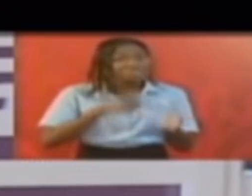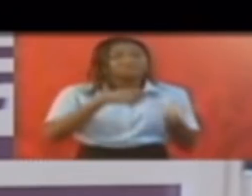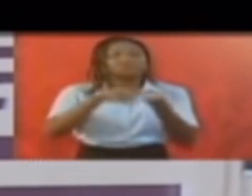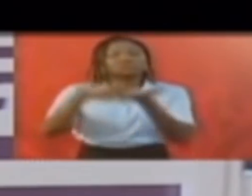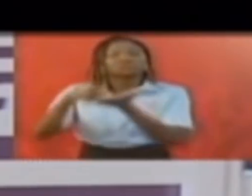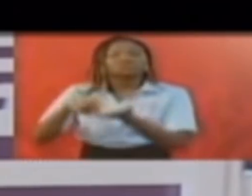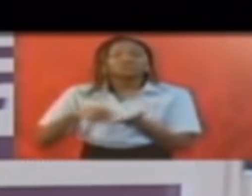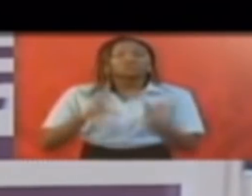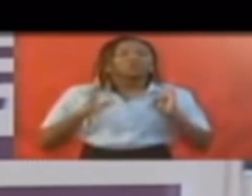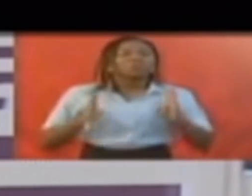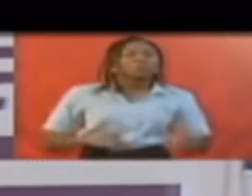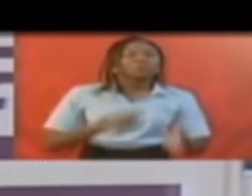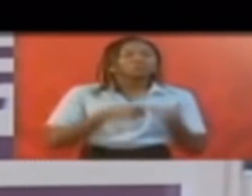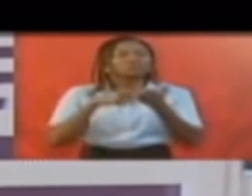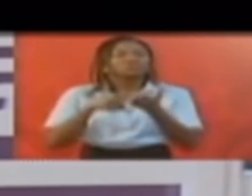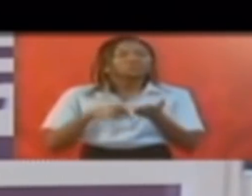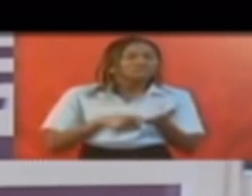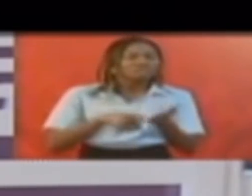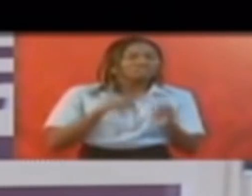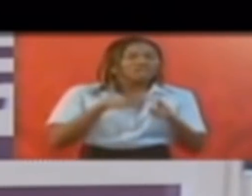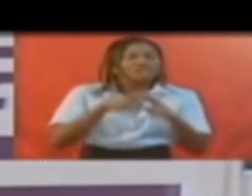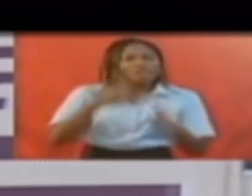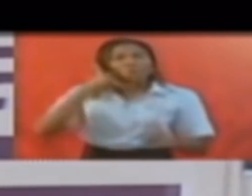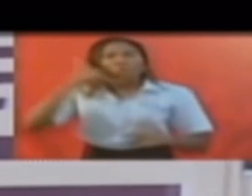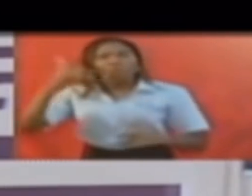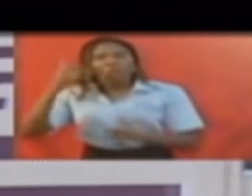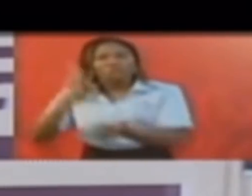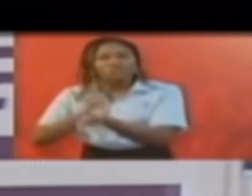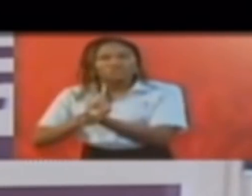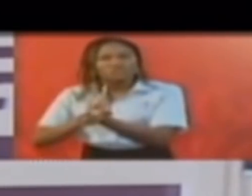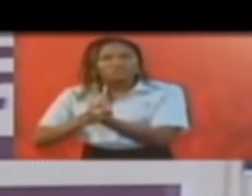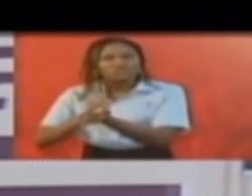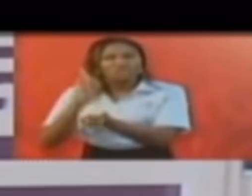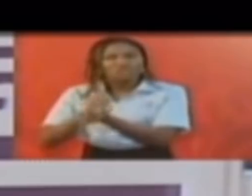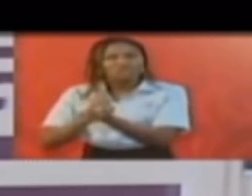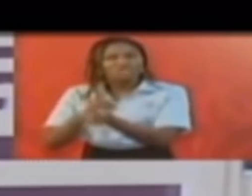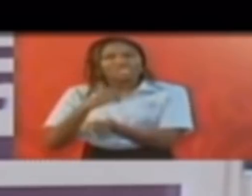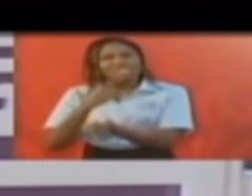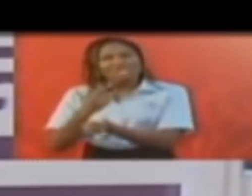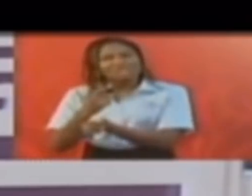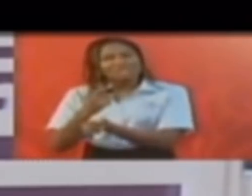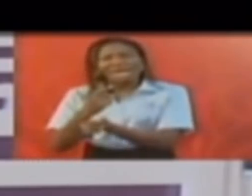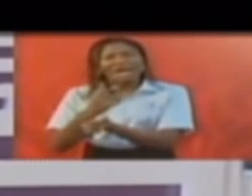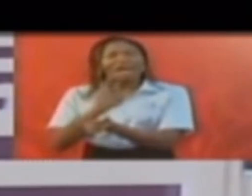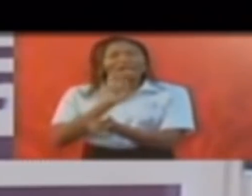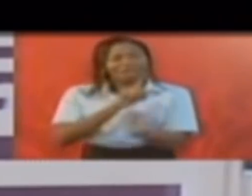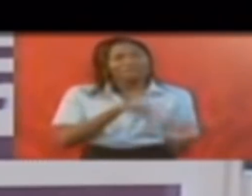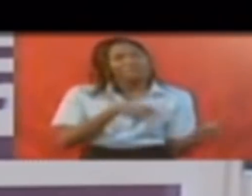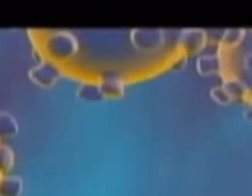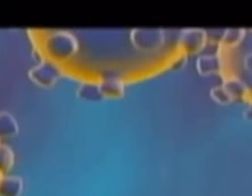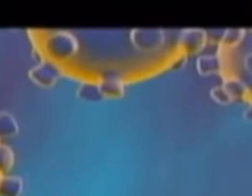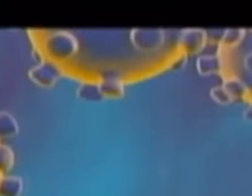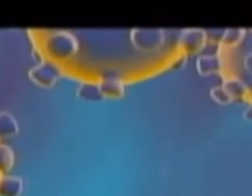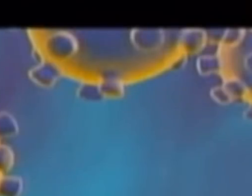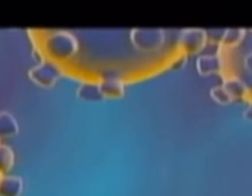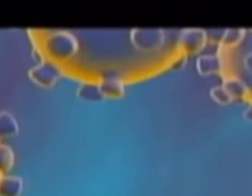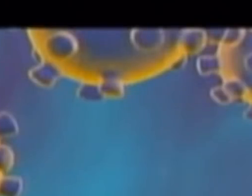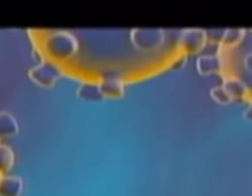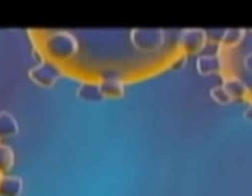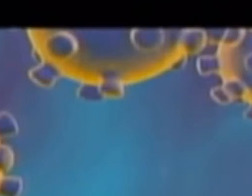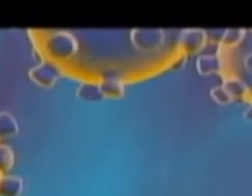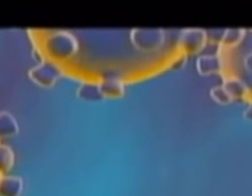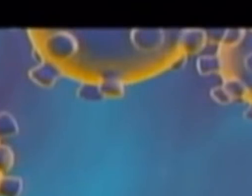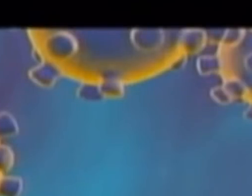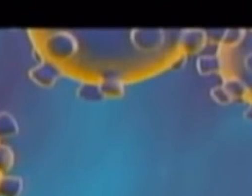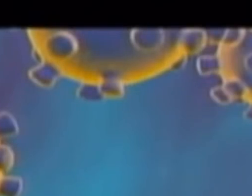with the specialist medical officer at the hospital, we would make a determination that you need to be admitted. And for those who suffer